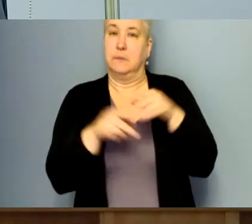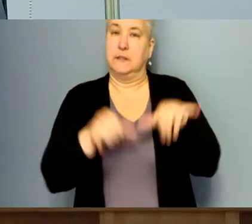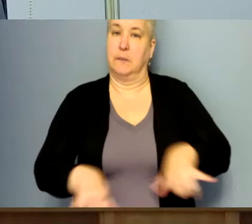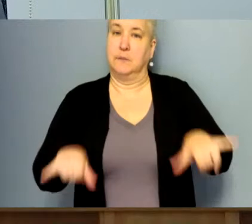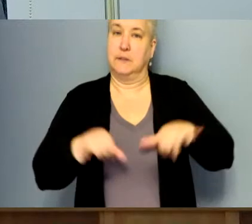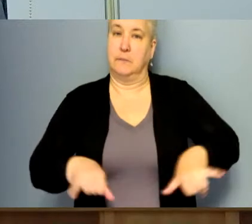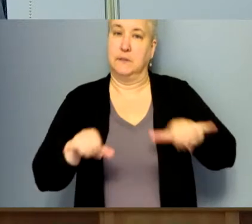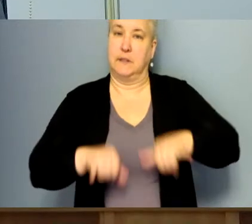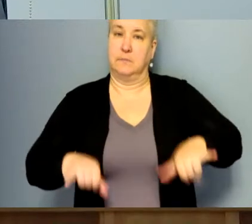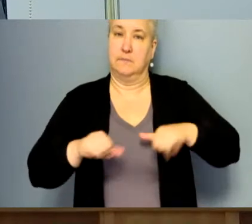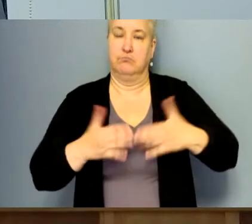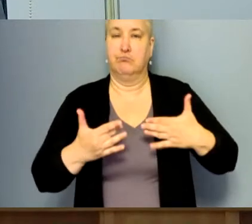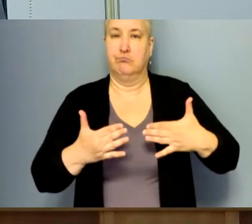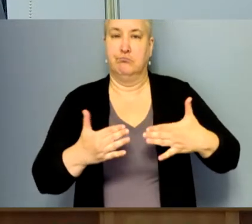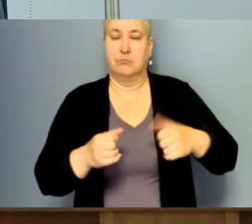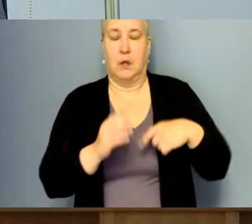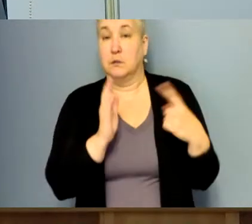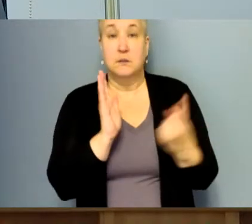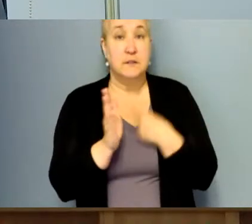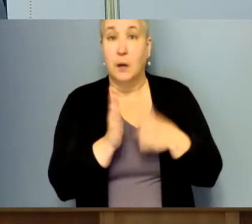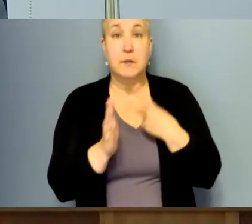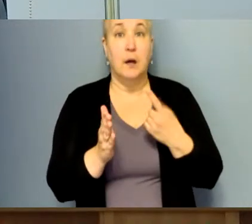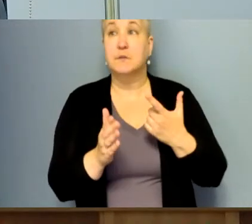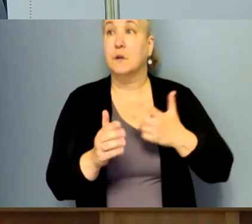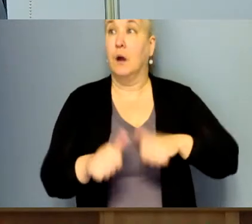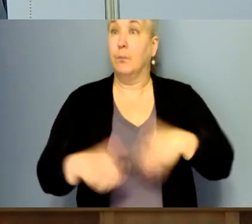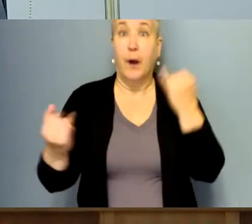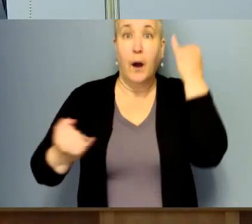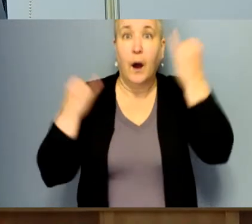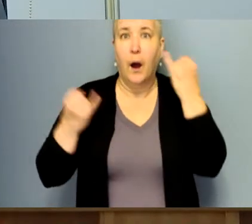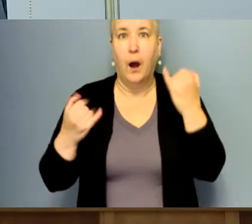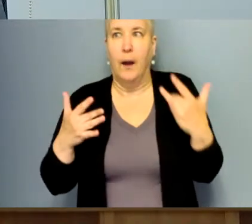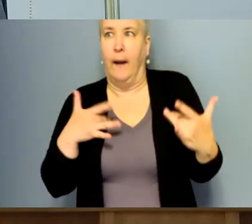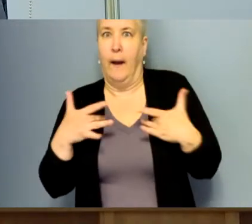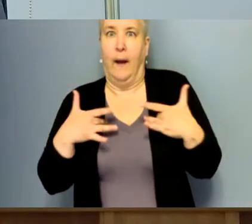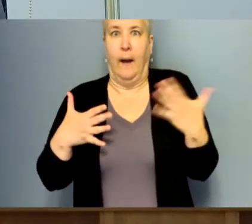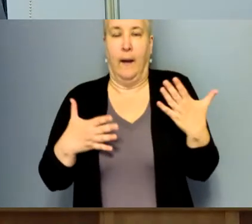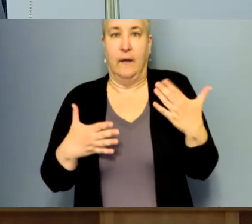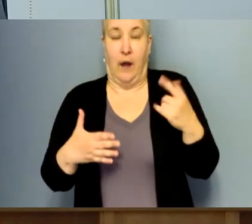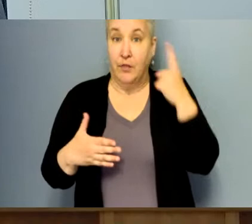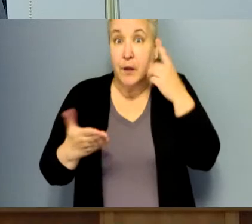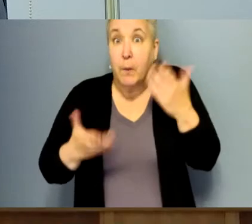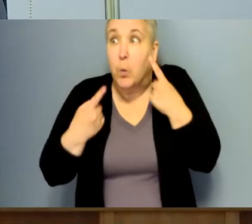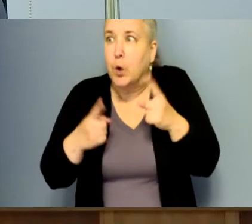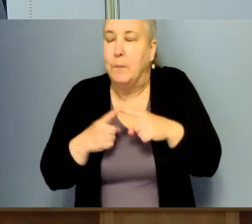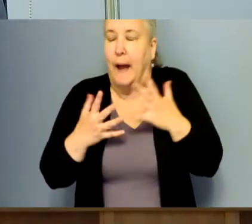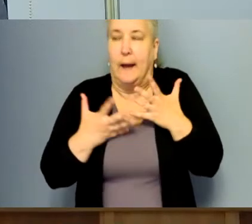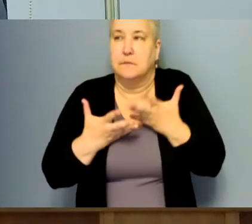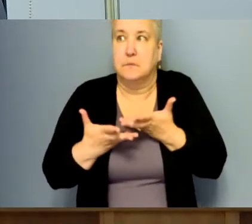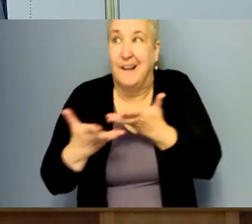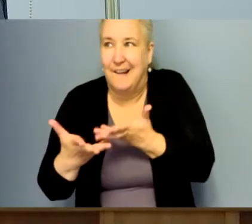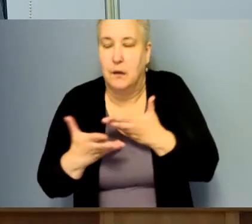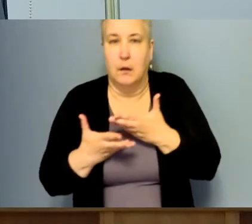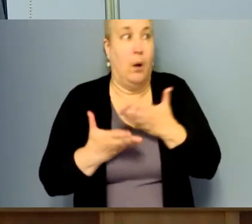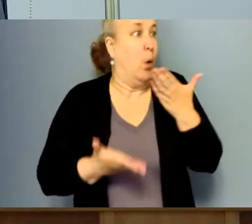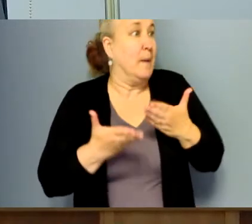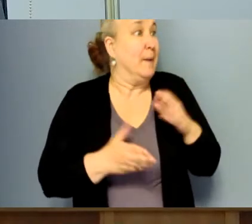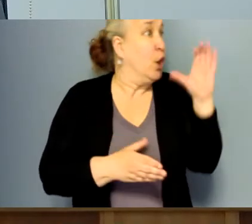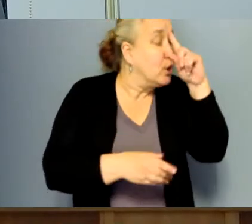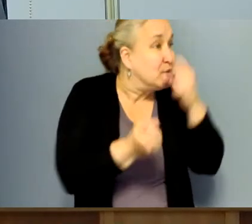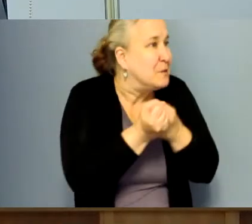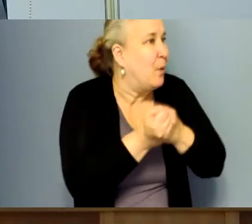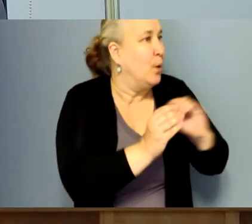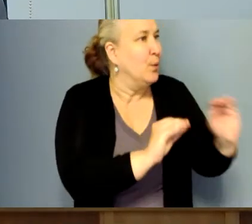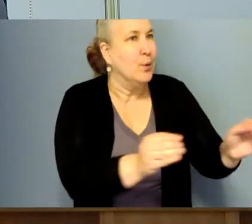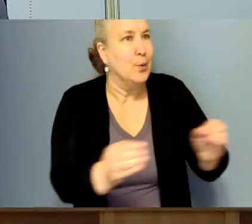direction. And sometimes you're afraid to bring up ideas you think might work, or you can't find enough support to get